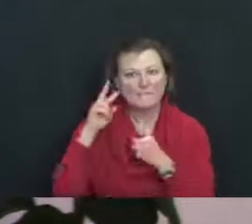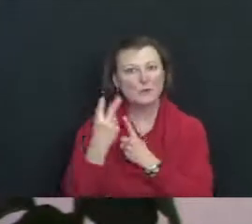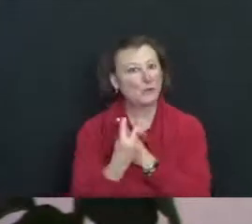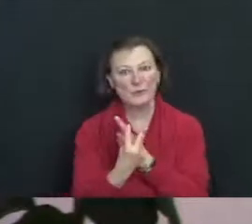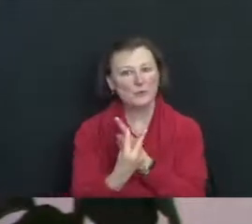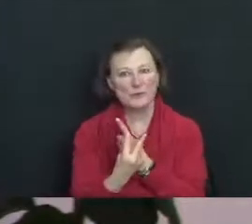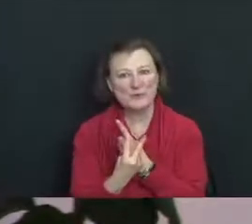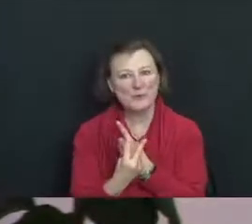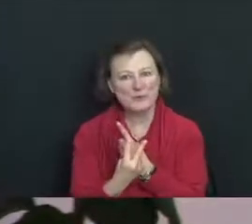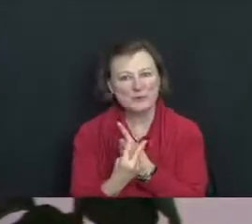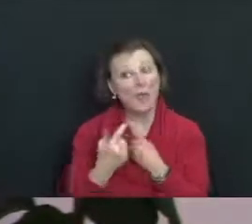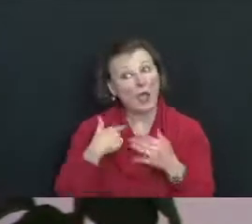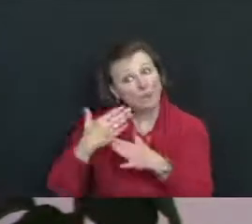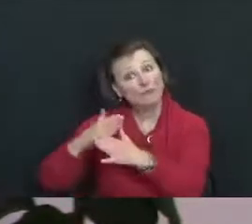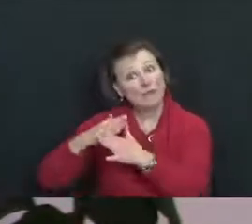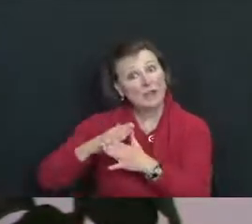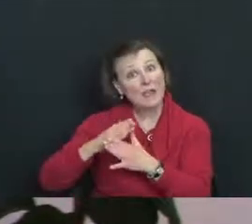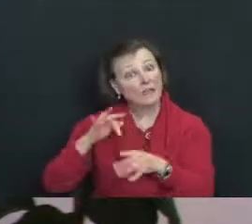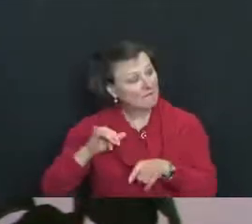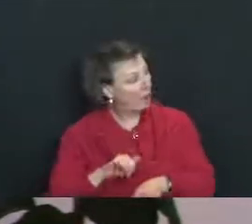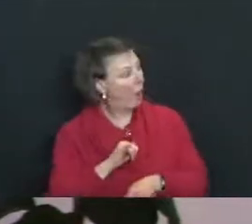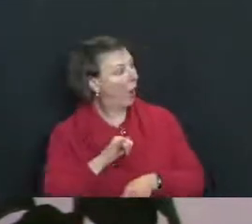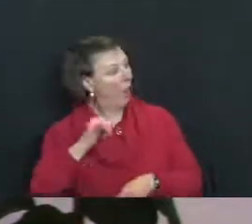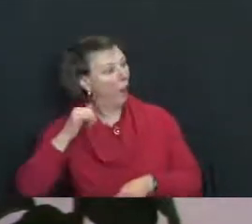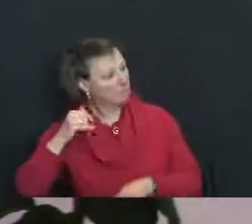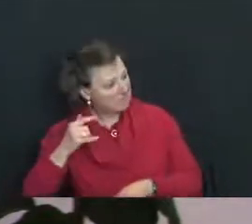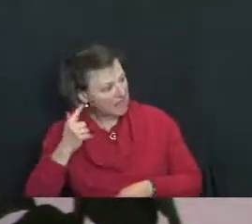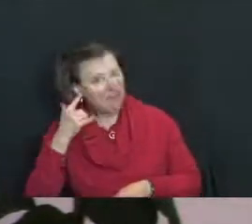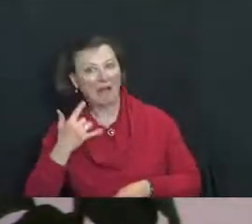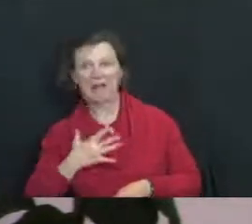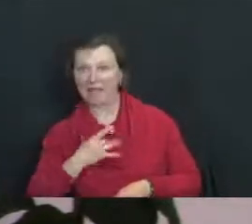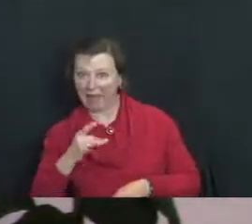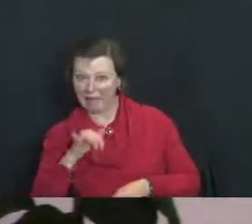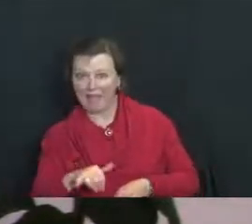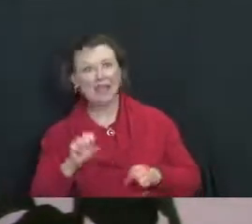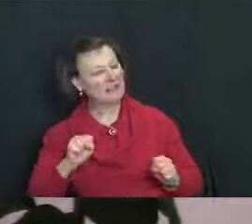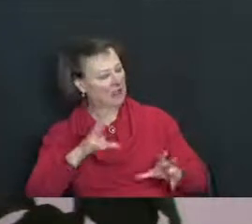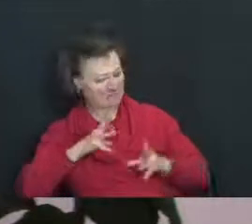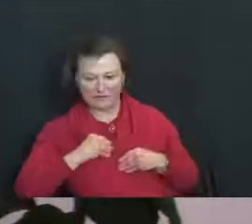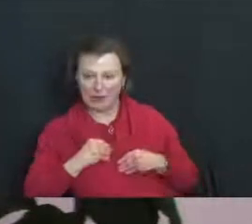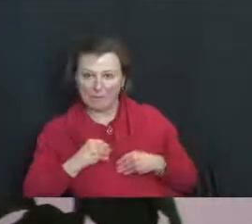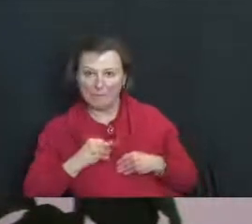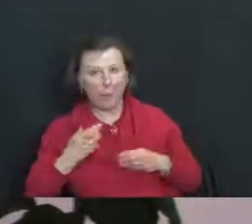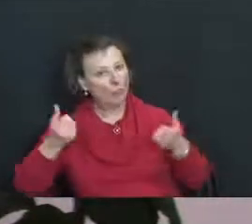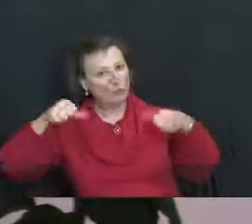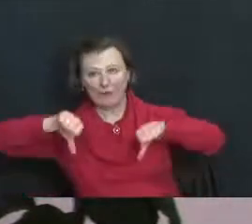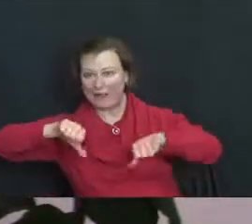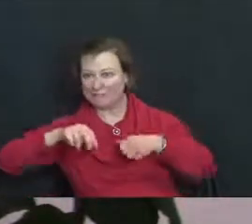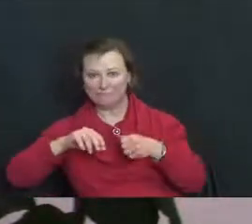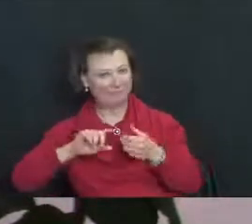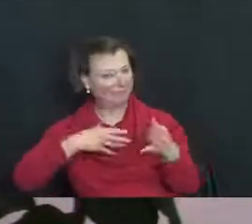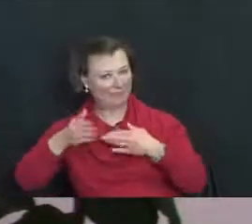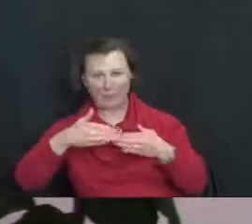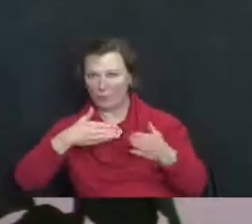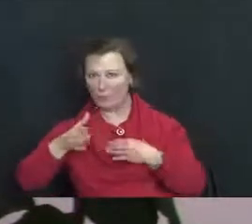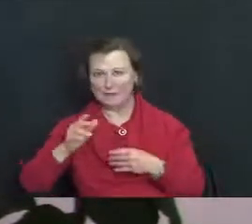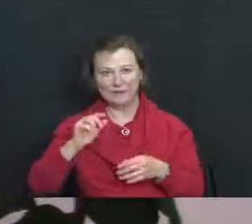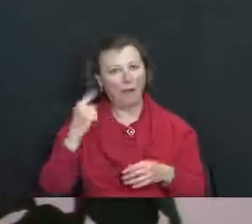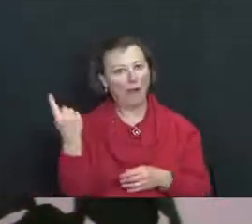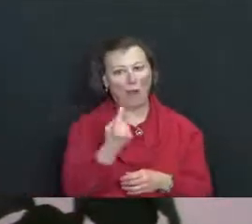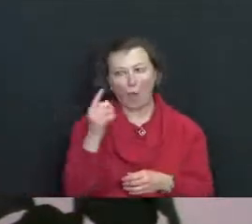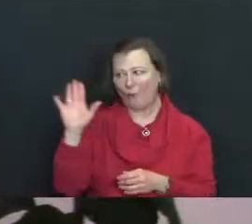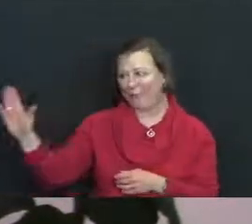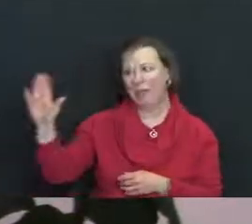I can share them, and if they ring true for somebody, they're free to accept them or reject them. It's always